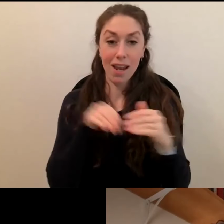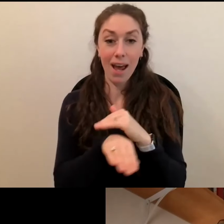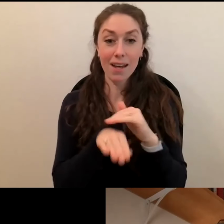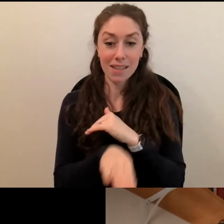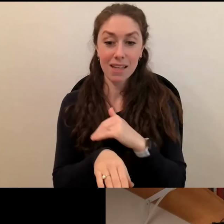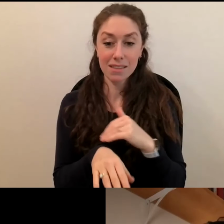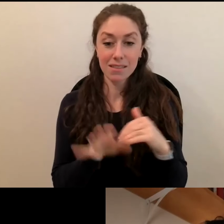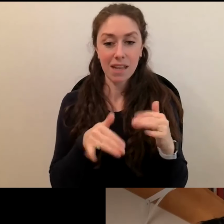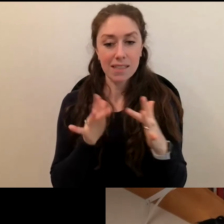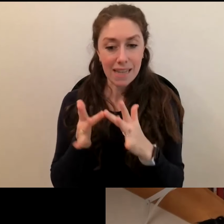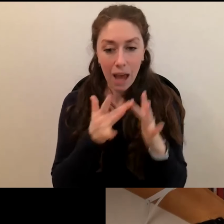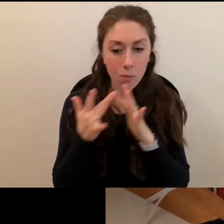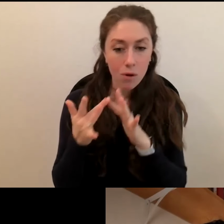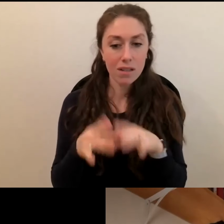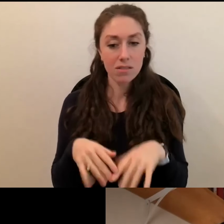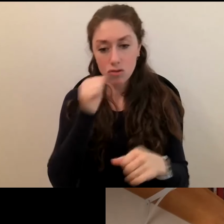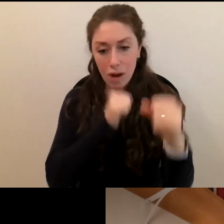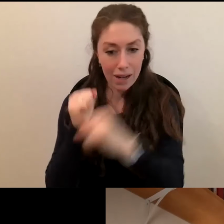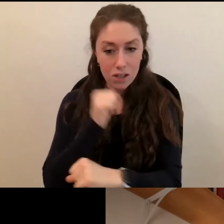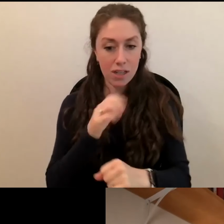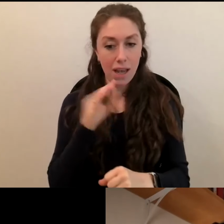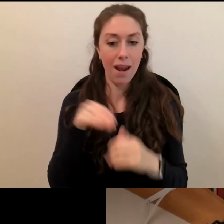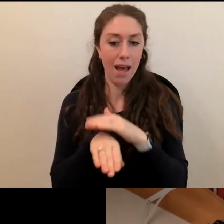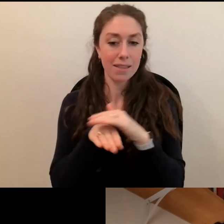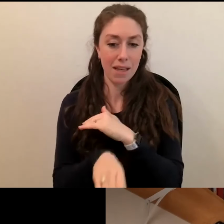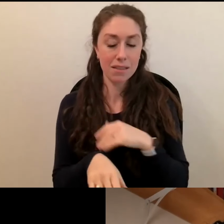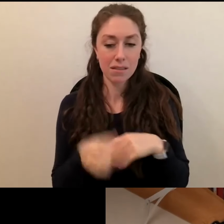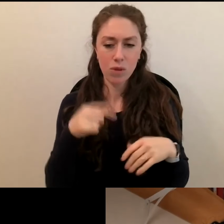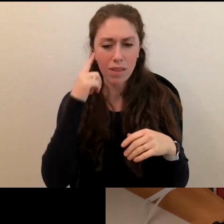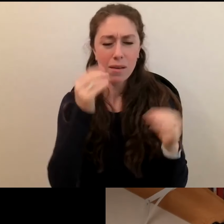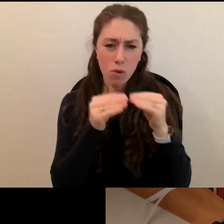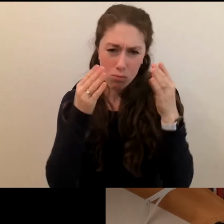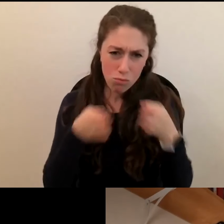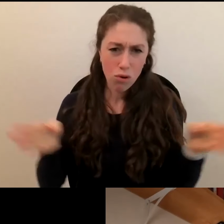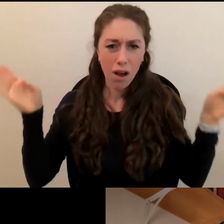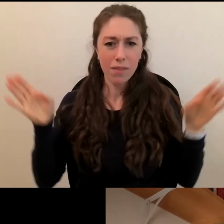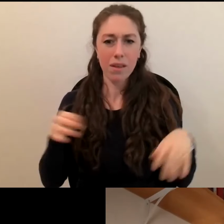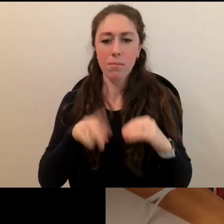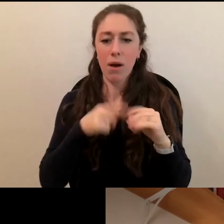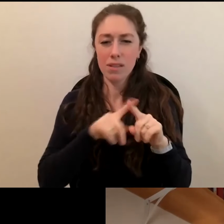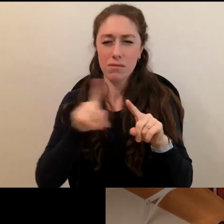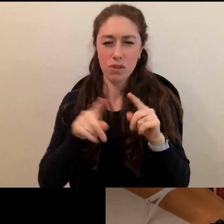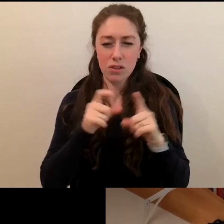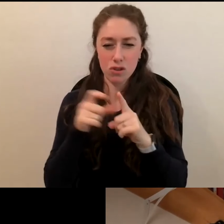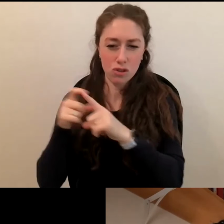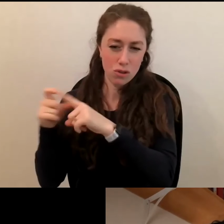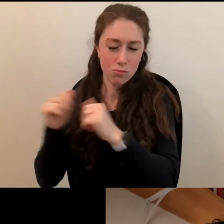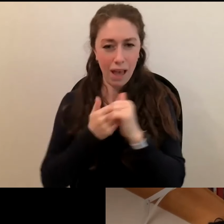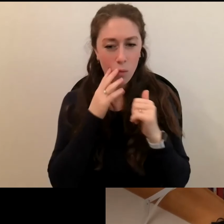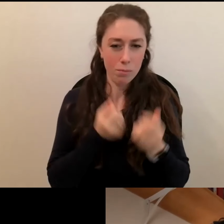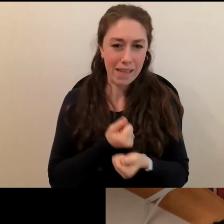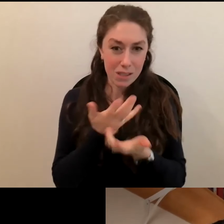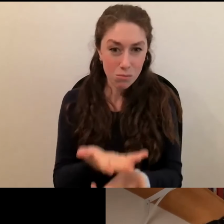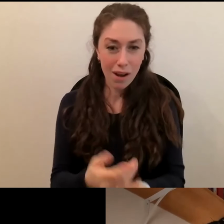It's networks, strategy, and access. And we're thinking really broadly about all of these terms and how they get expressed